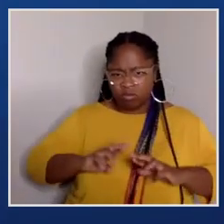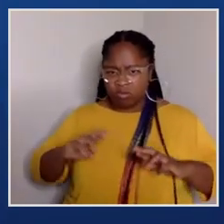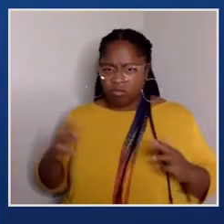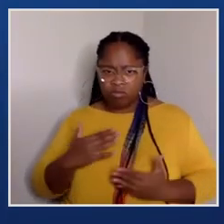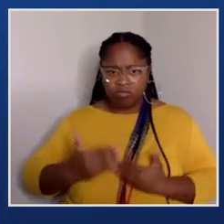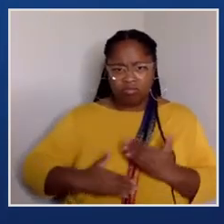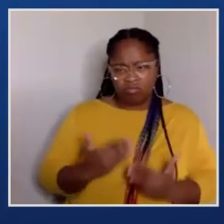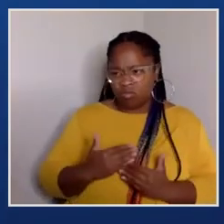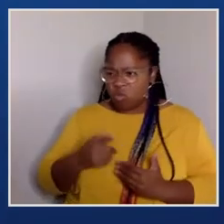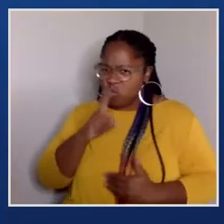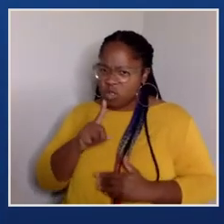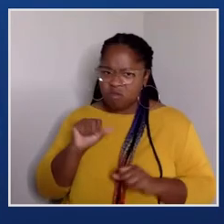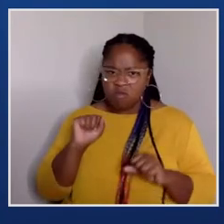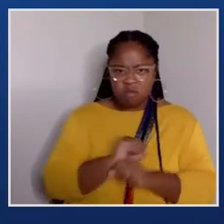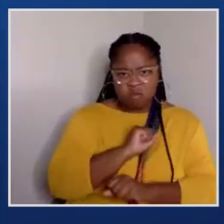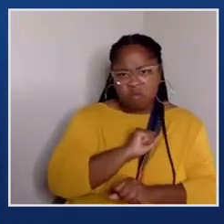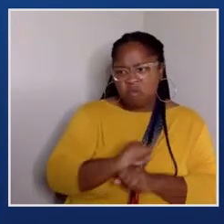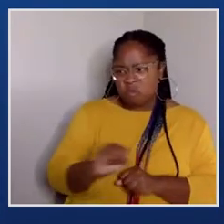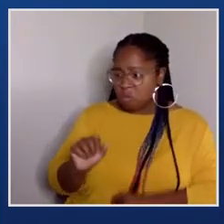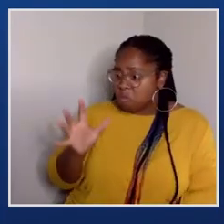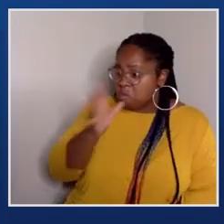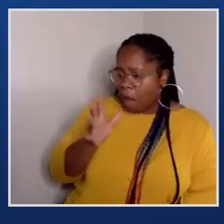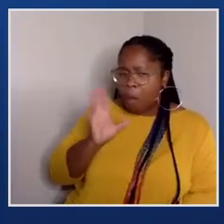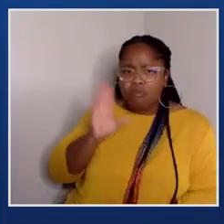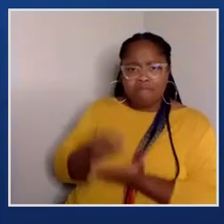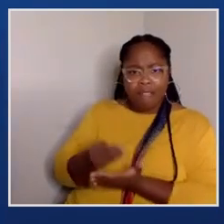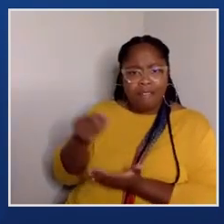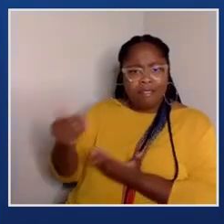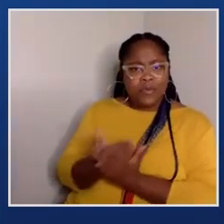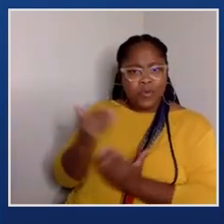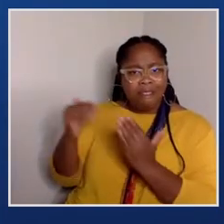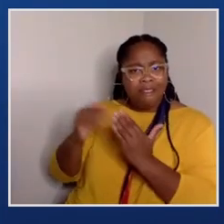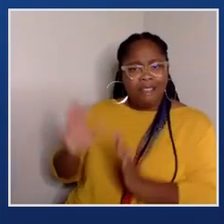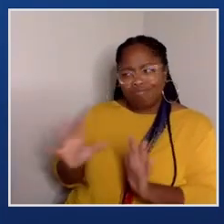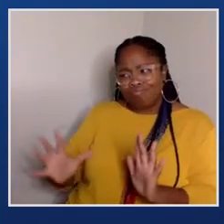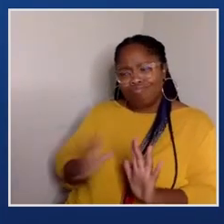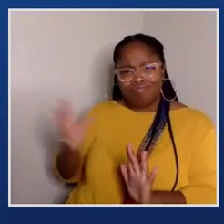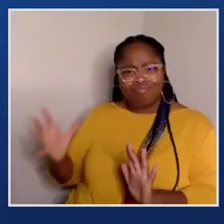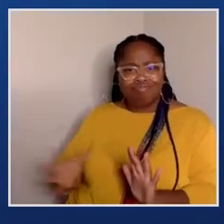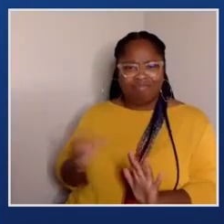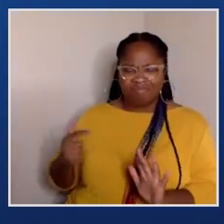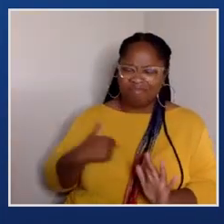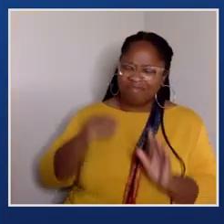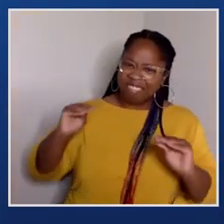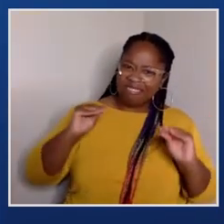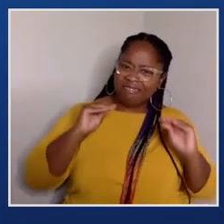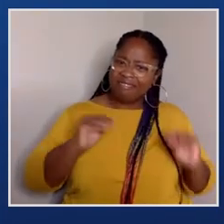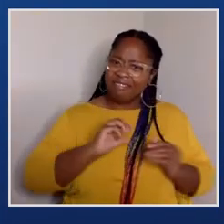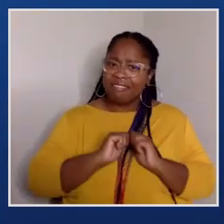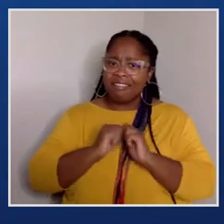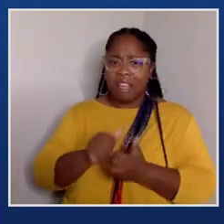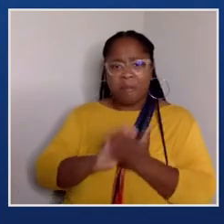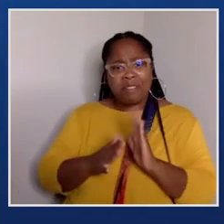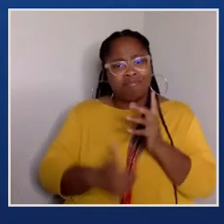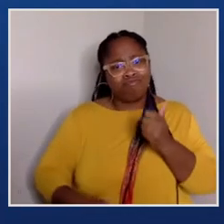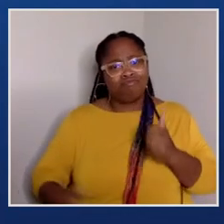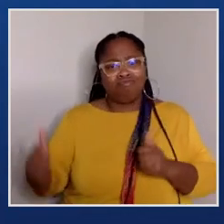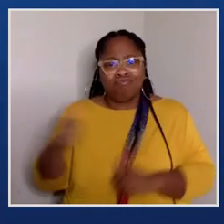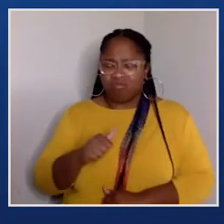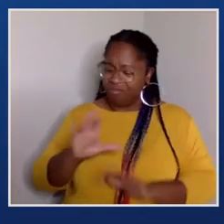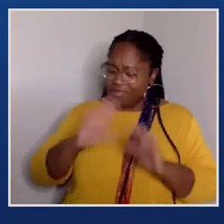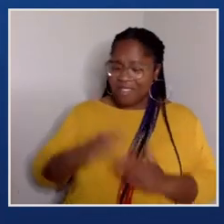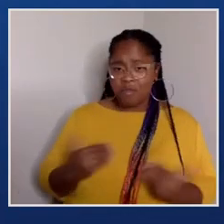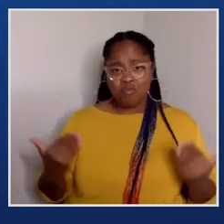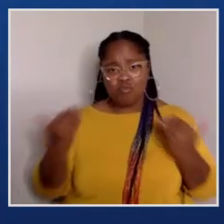of more down. Mama gon' get that new home now. Teach money baller how to be a boss. So none of us ever go broke now. I'ma bring you